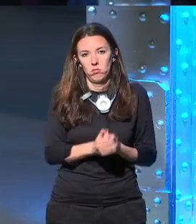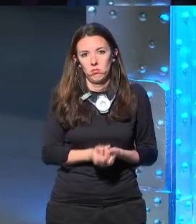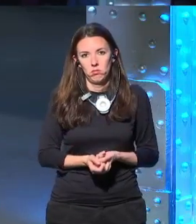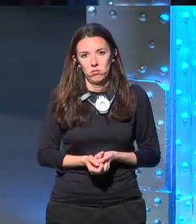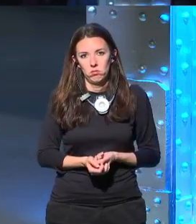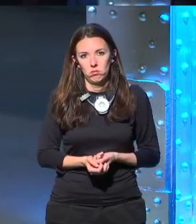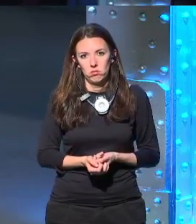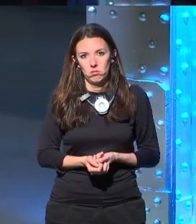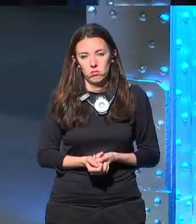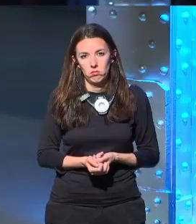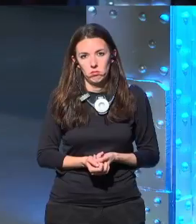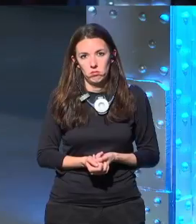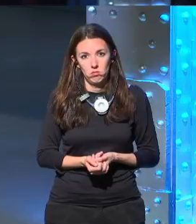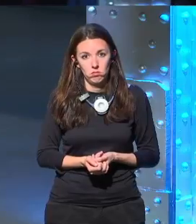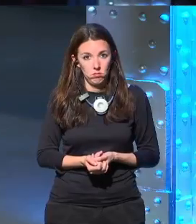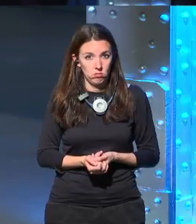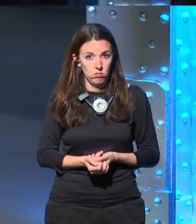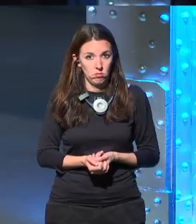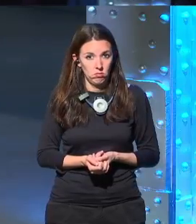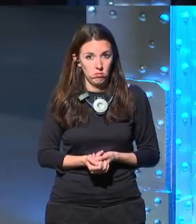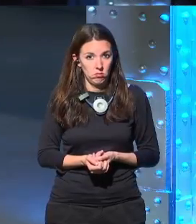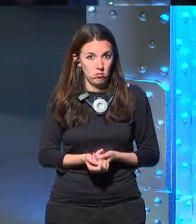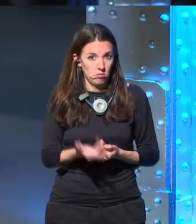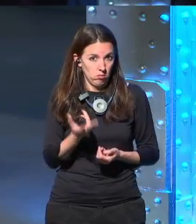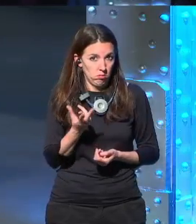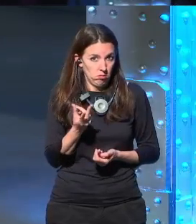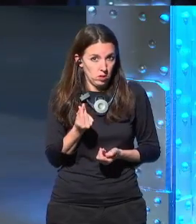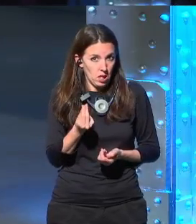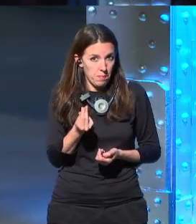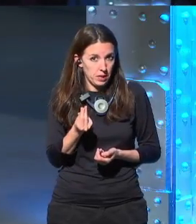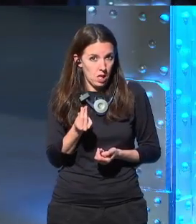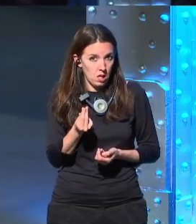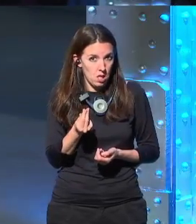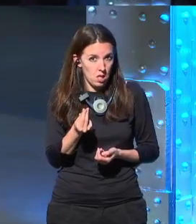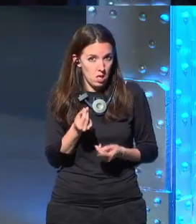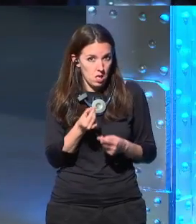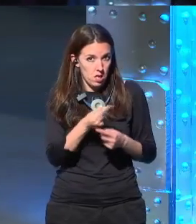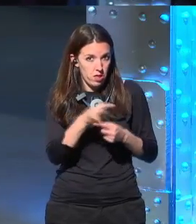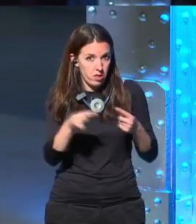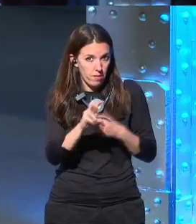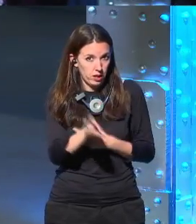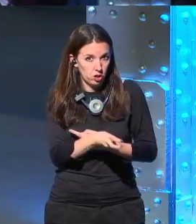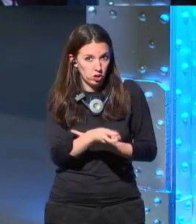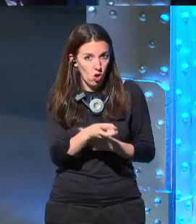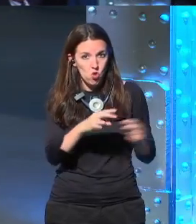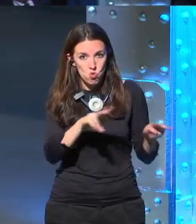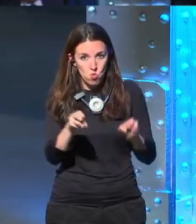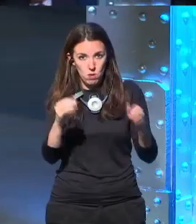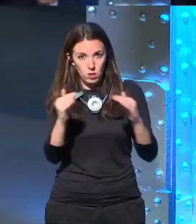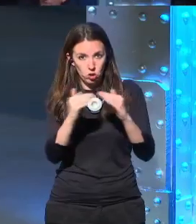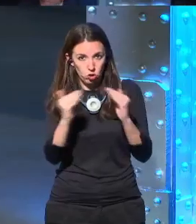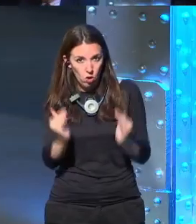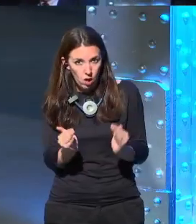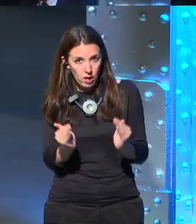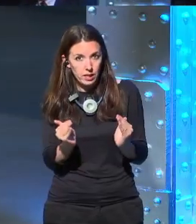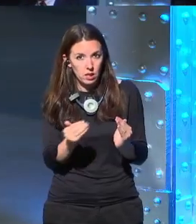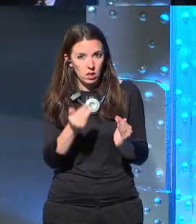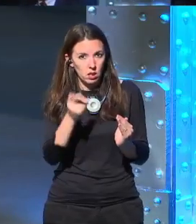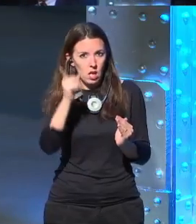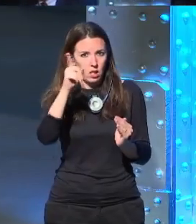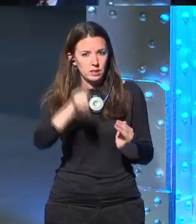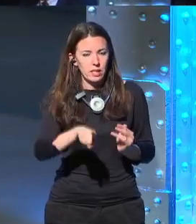being created by these new bankers, and they're creating great new homes. And they have to show that even